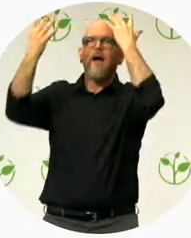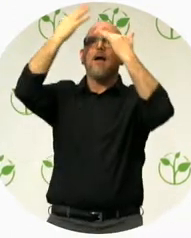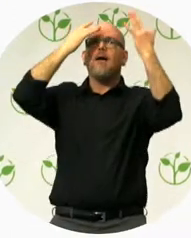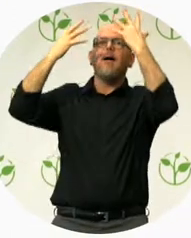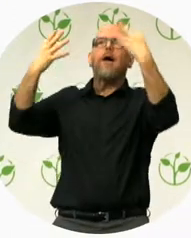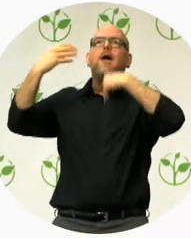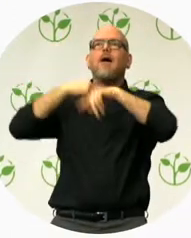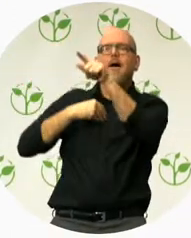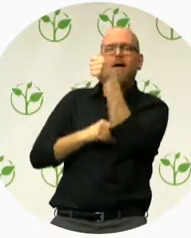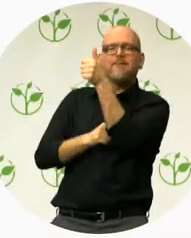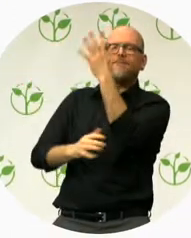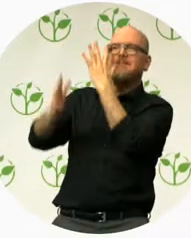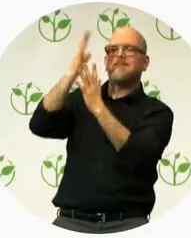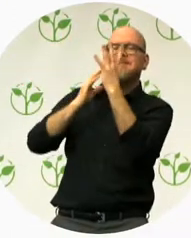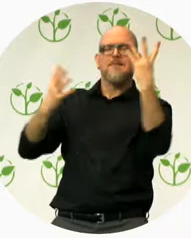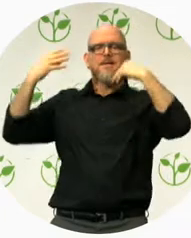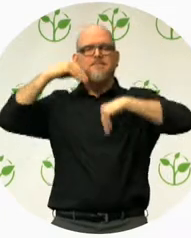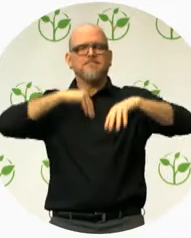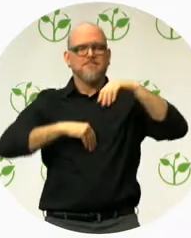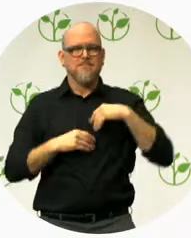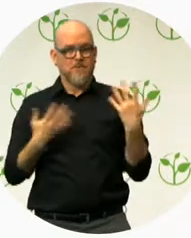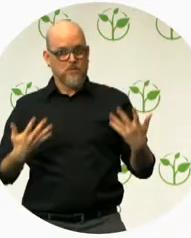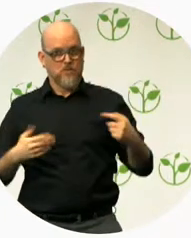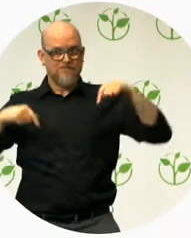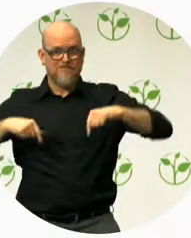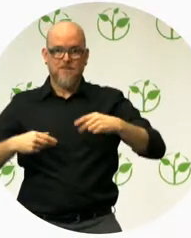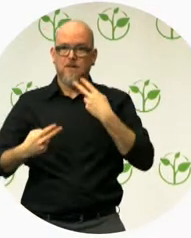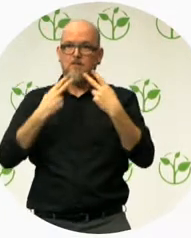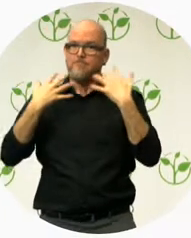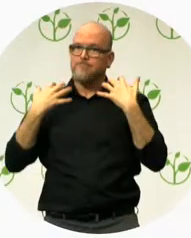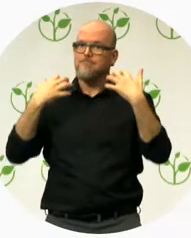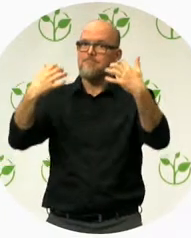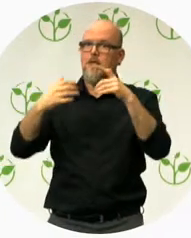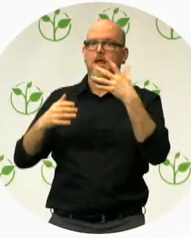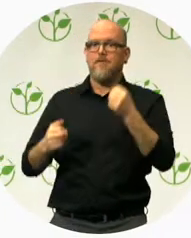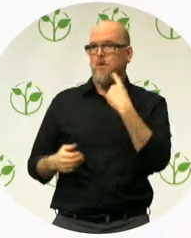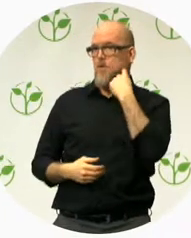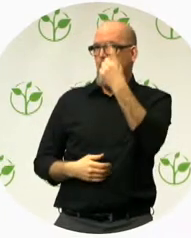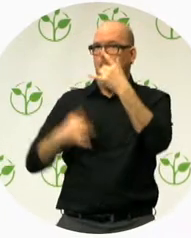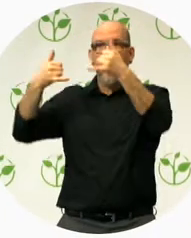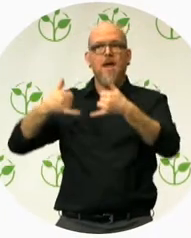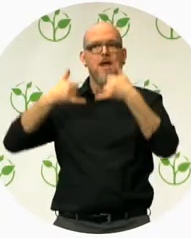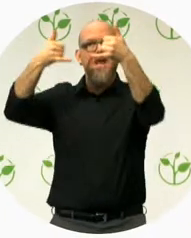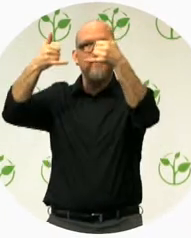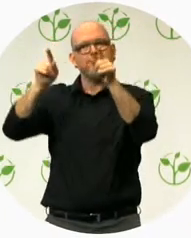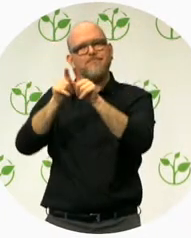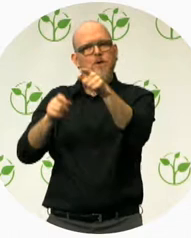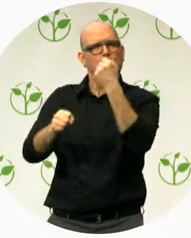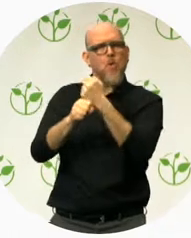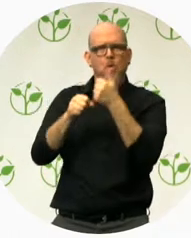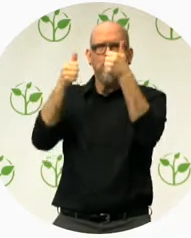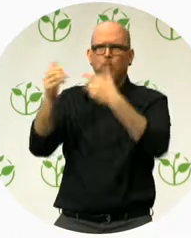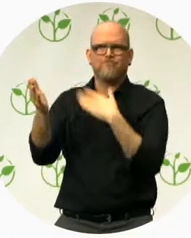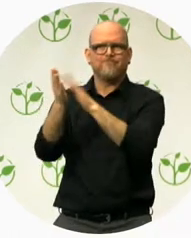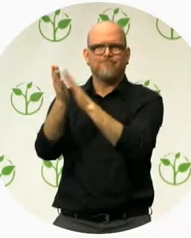the conference and at the award ceremony tomorrow evening. I'm particularly